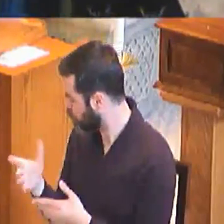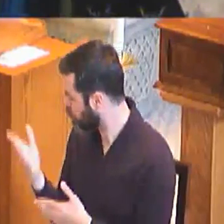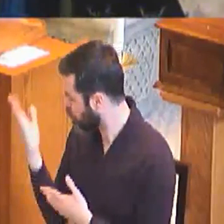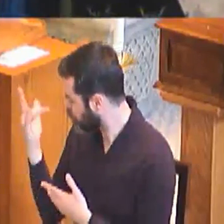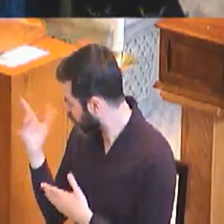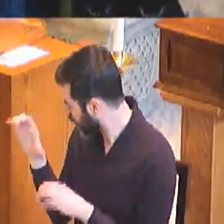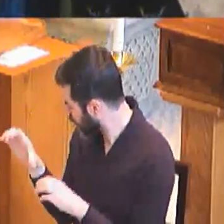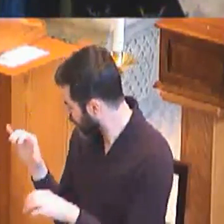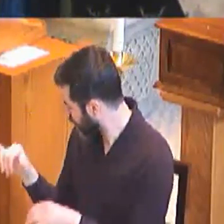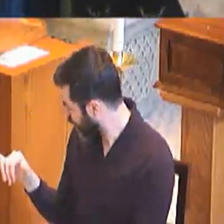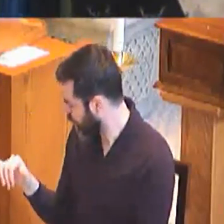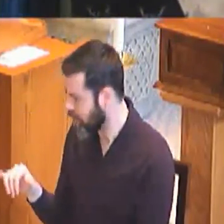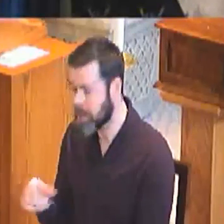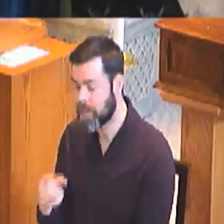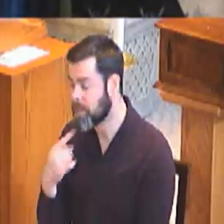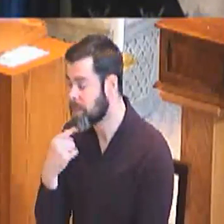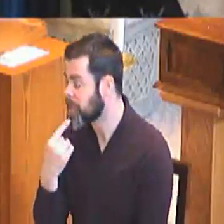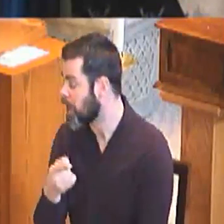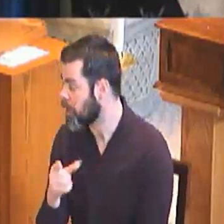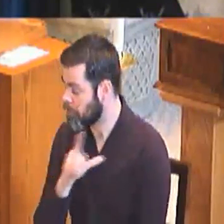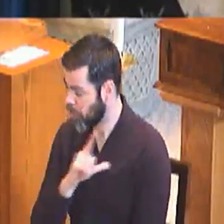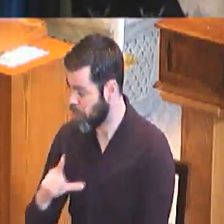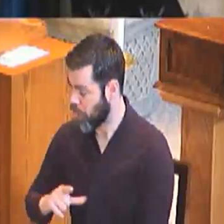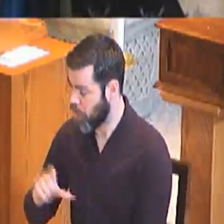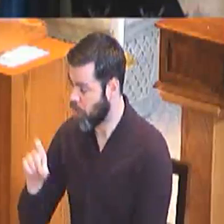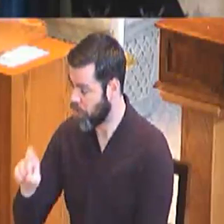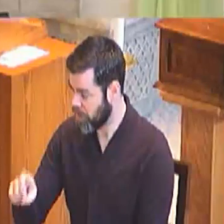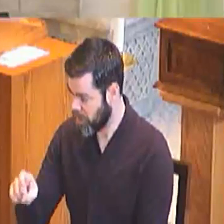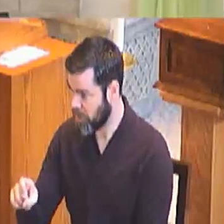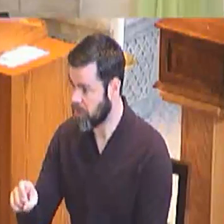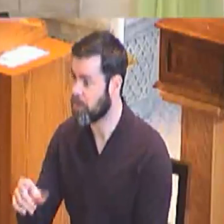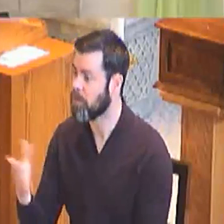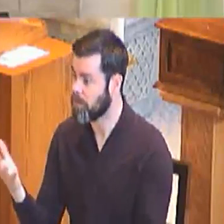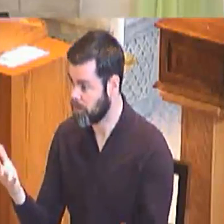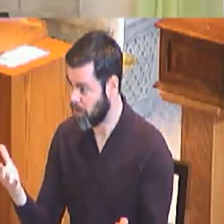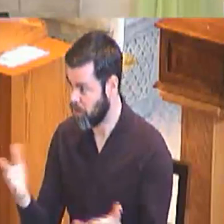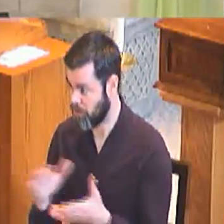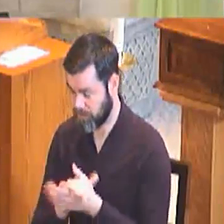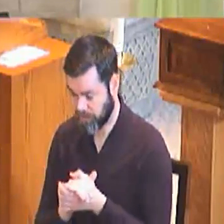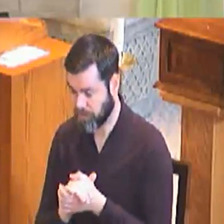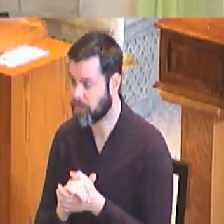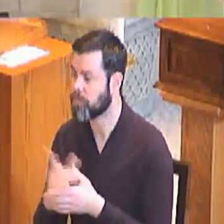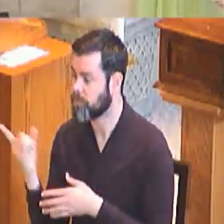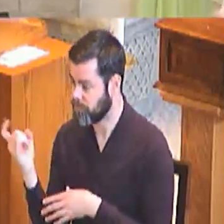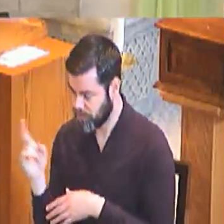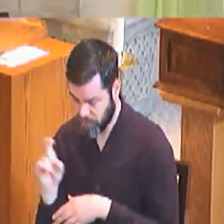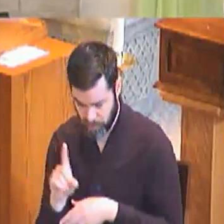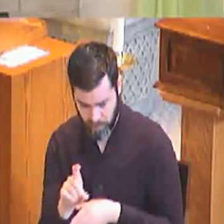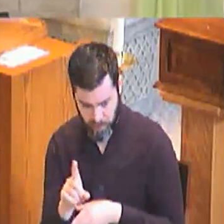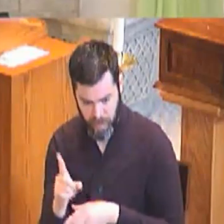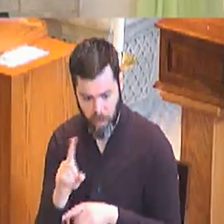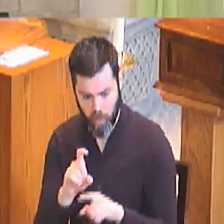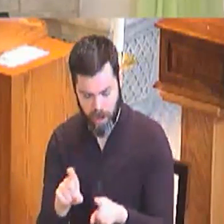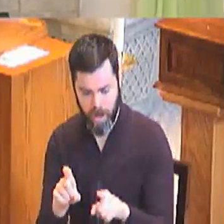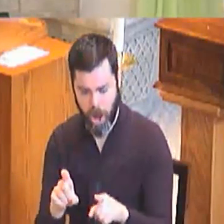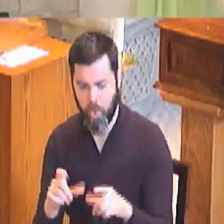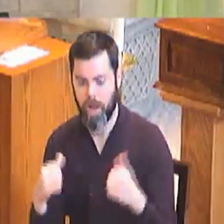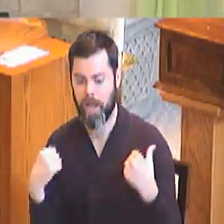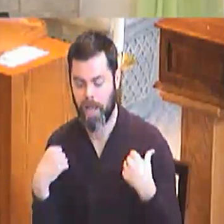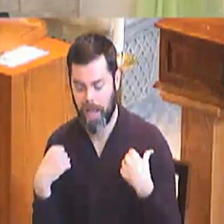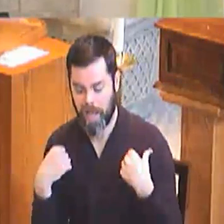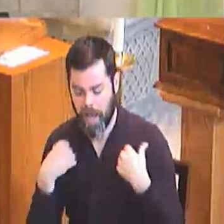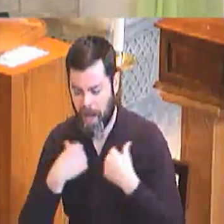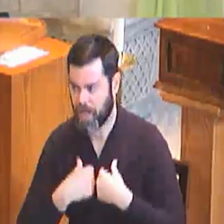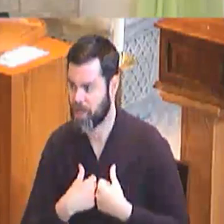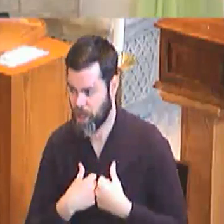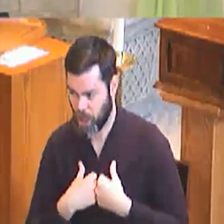here immediately. And they went away and found a coat tied near a door outside in the street. And as they were untying it, some of the